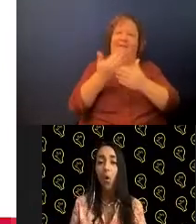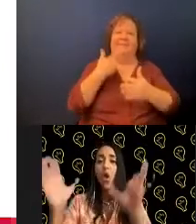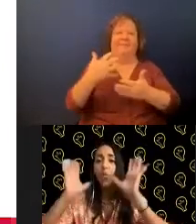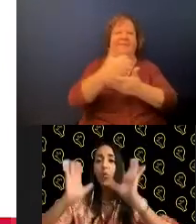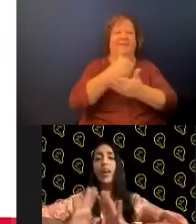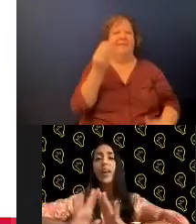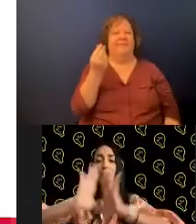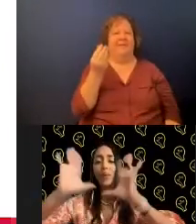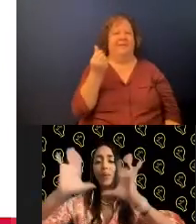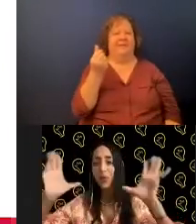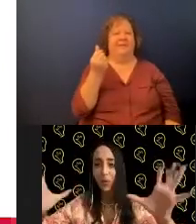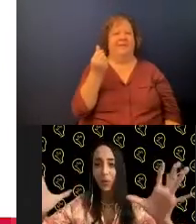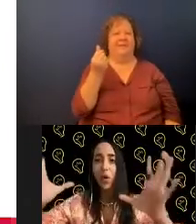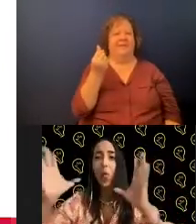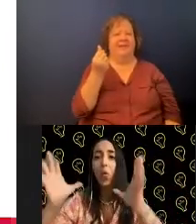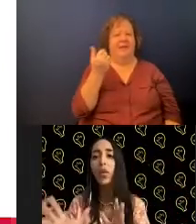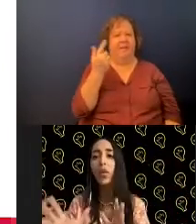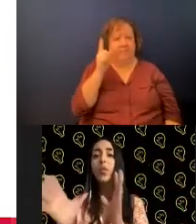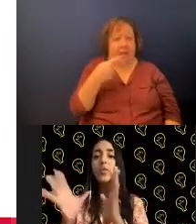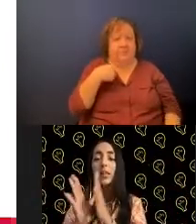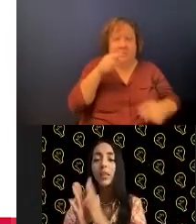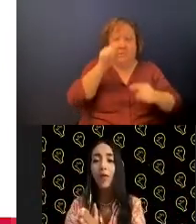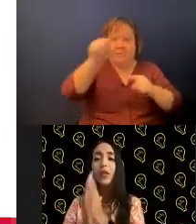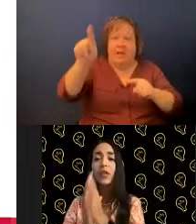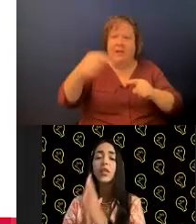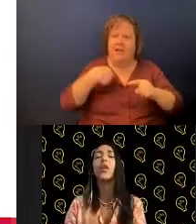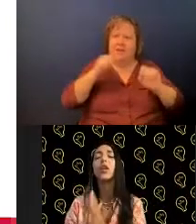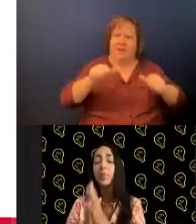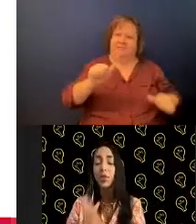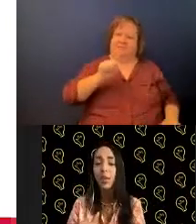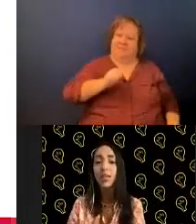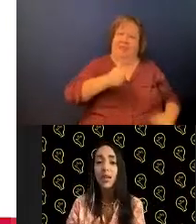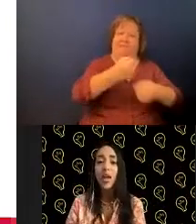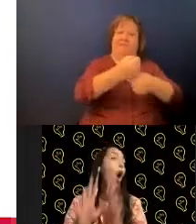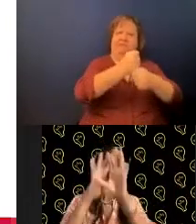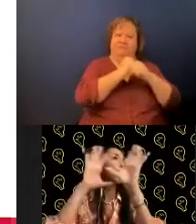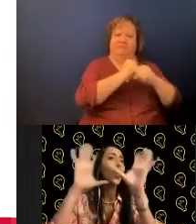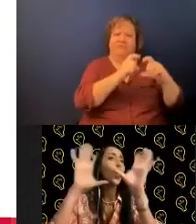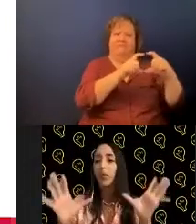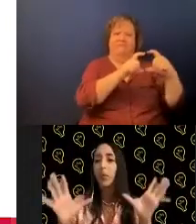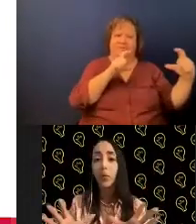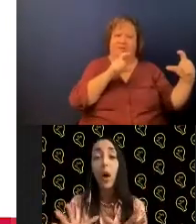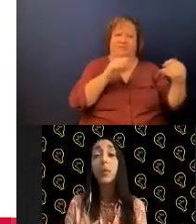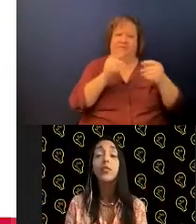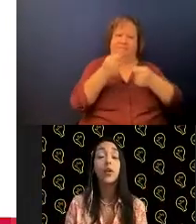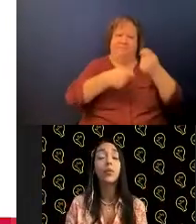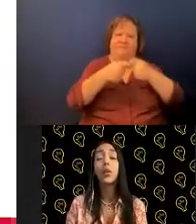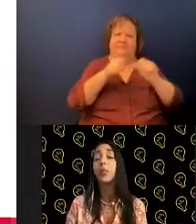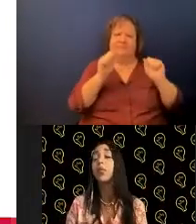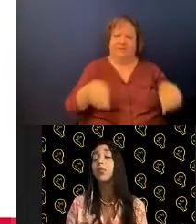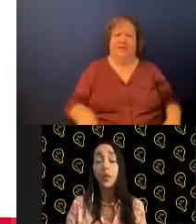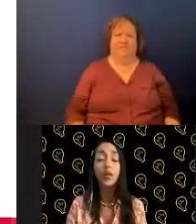So we created this amazing program working with 11 different communities all around the Dominican Republic. These